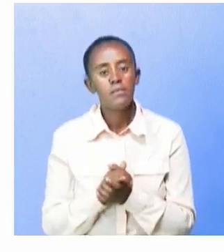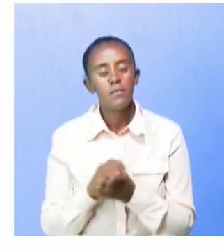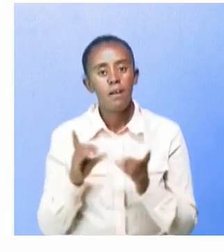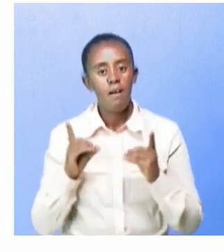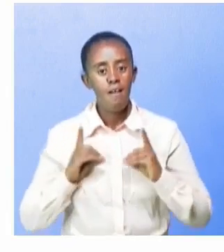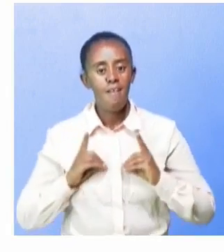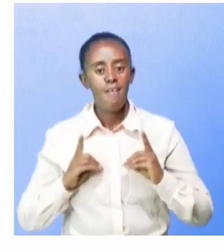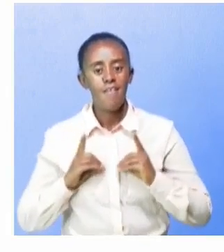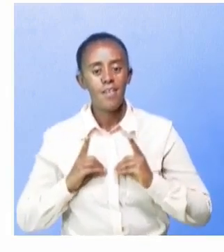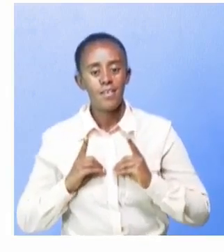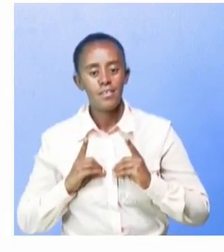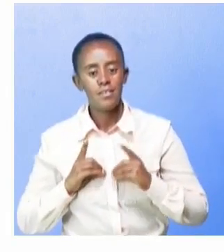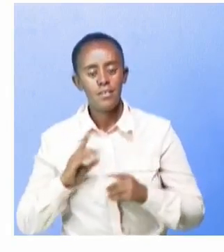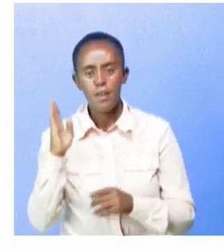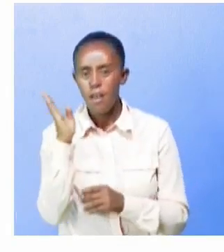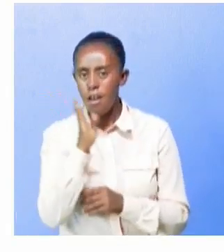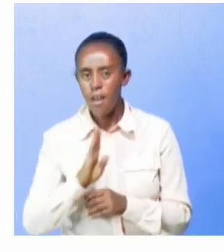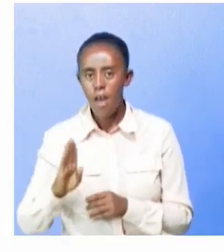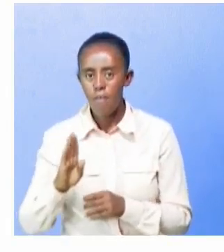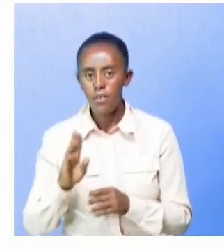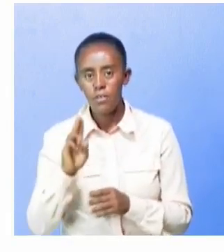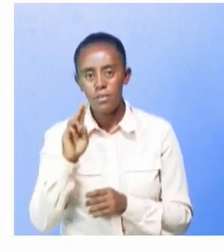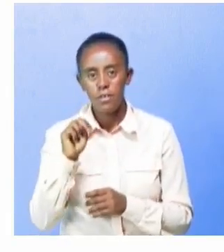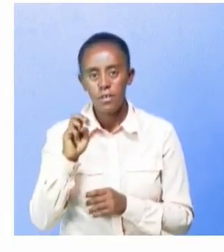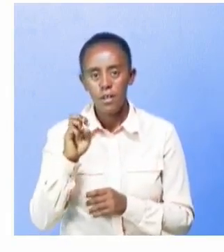had never